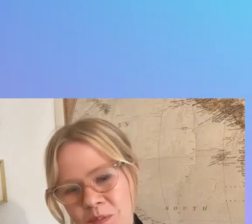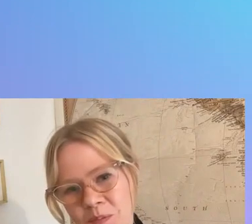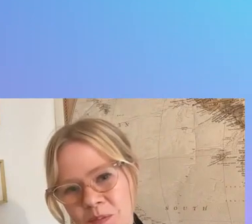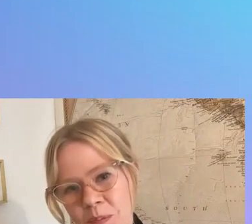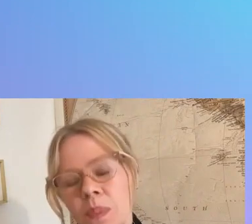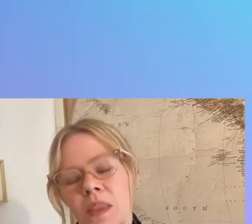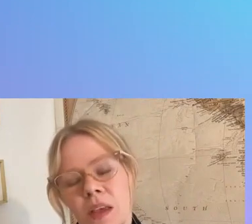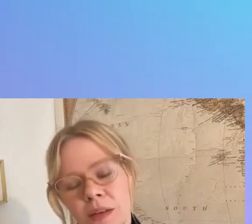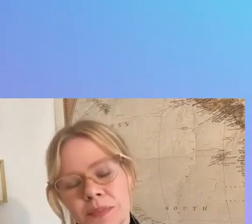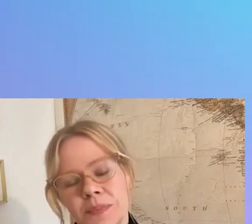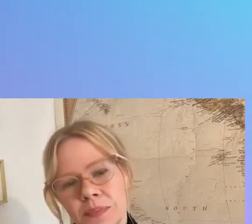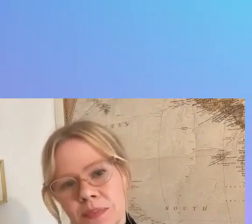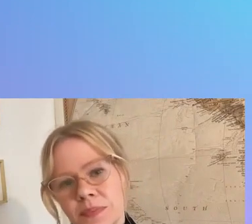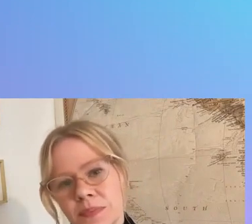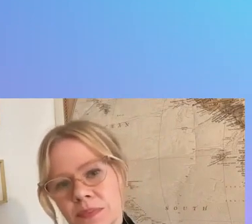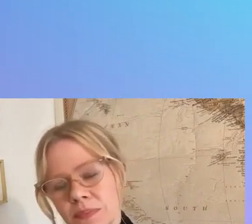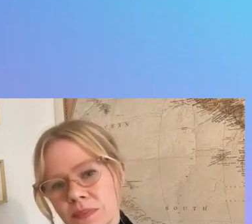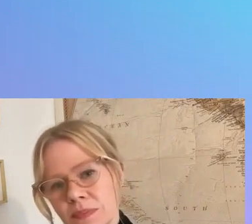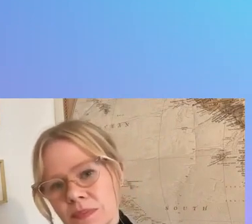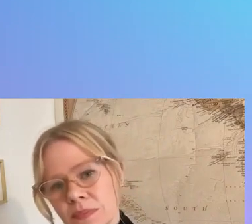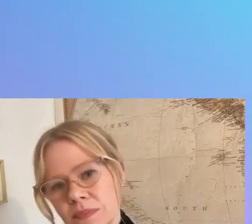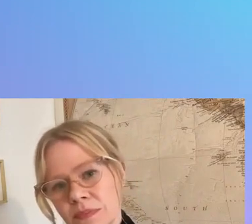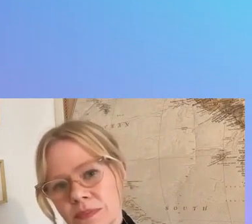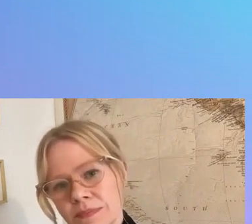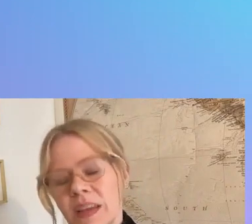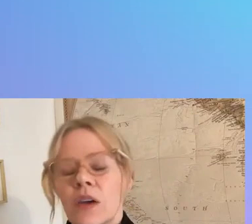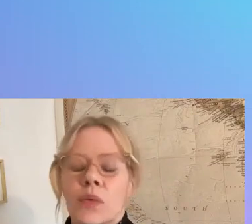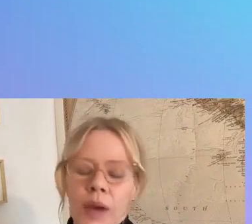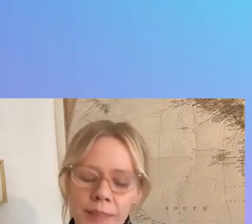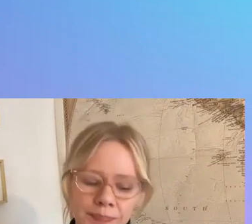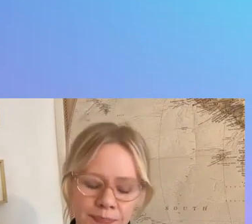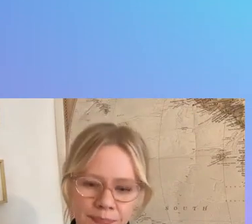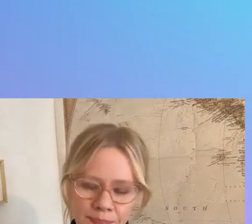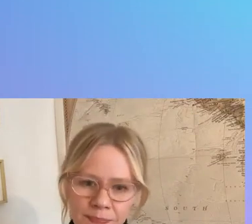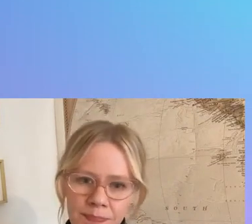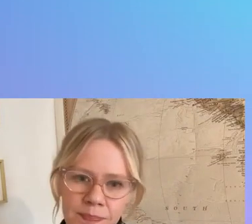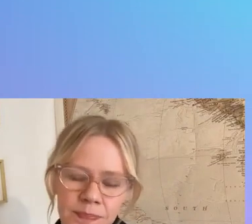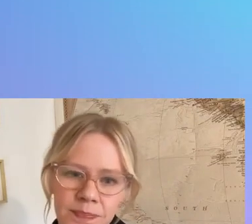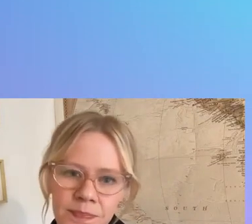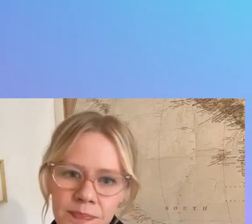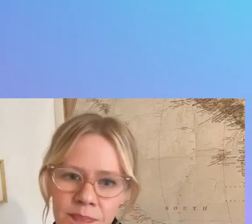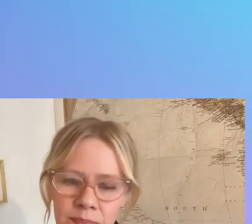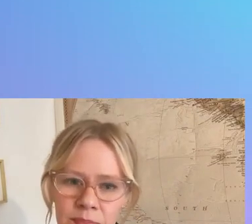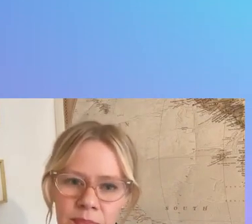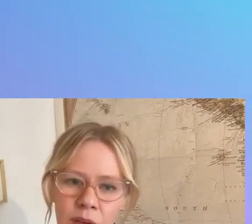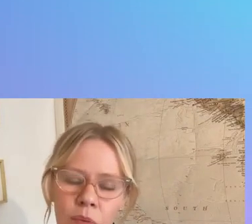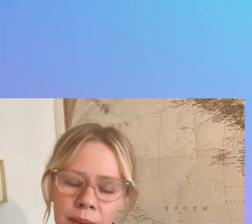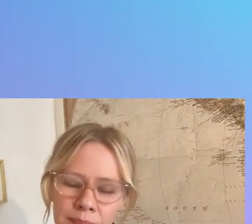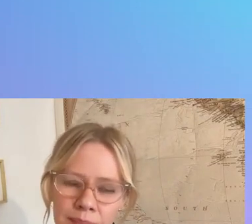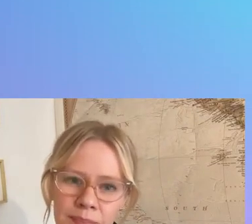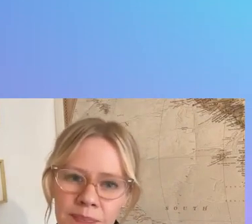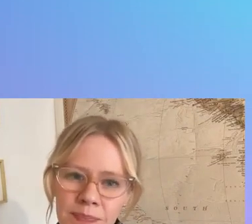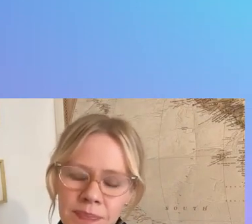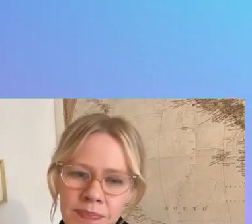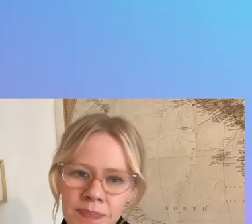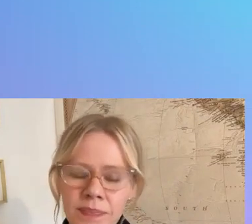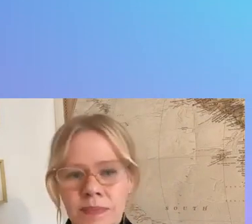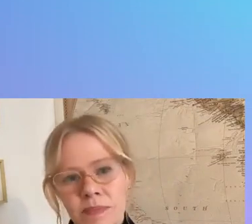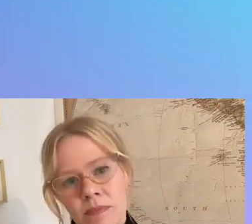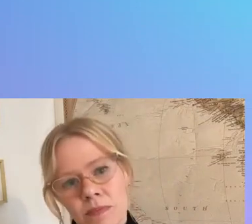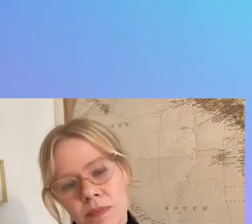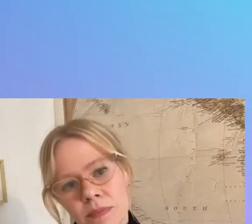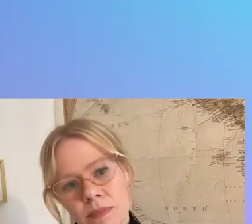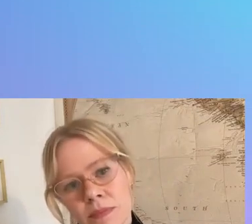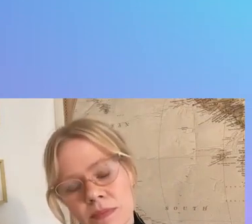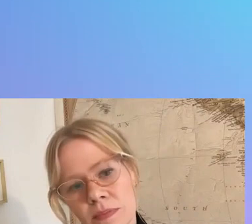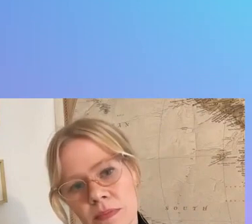Intrepid, right, where you had the online application Right. that people could engage with. Right. I think